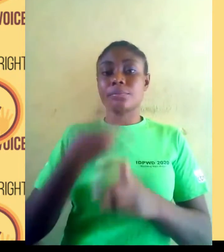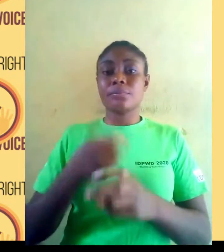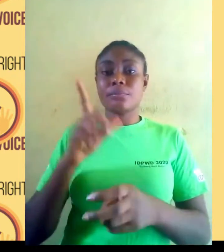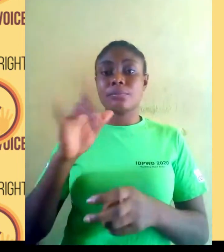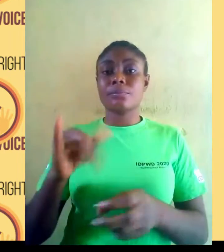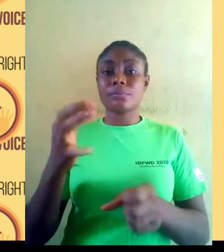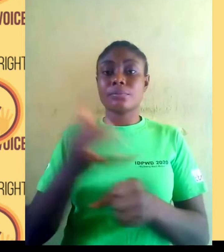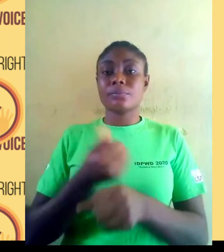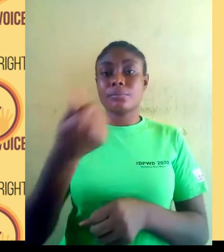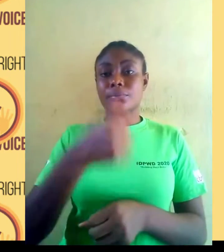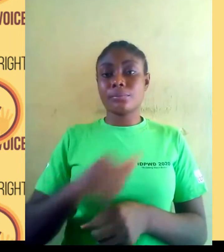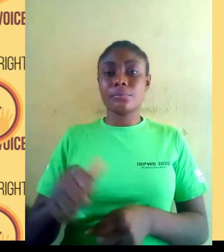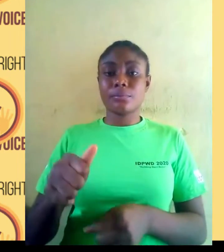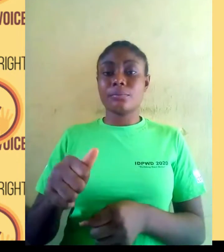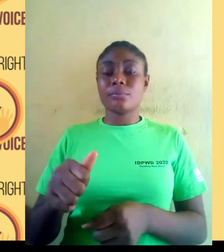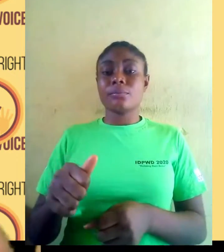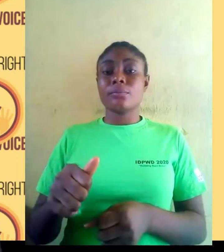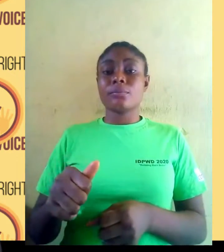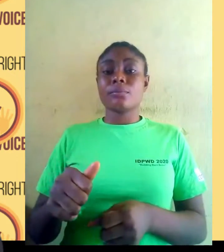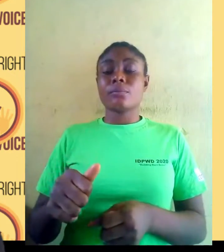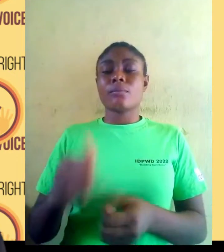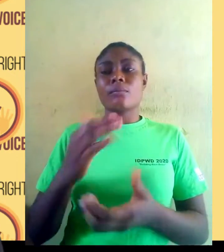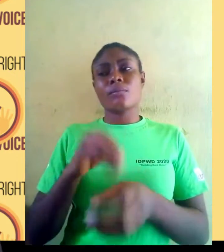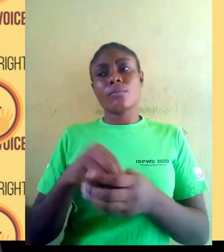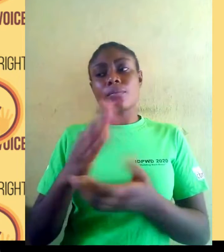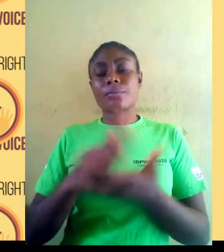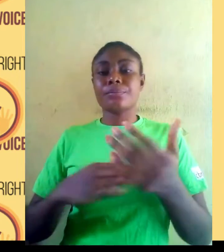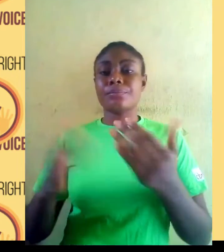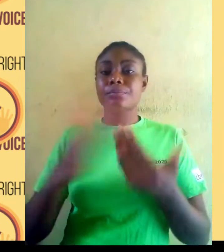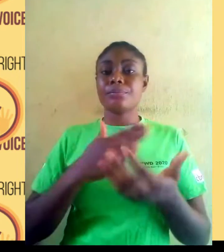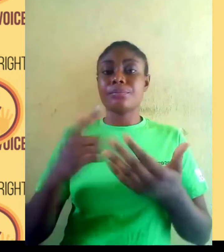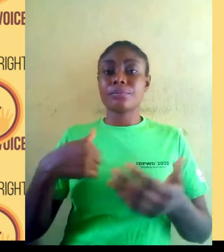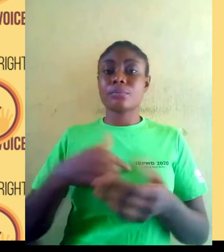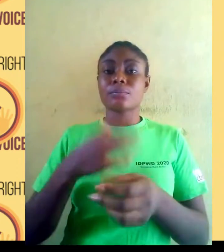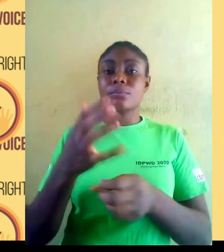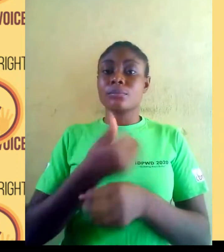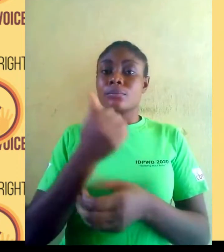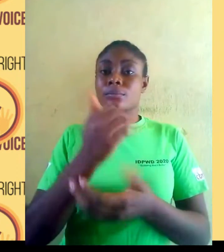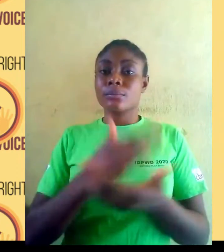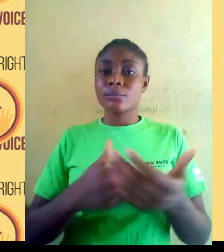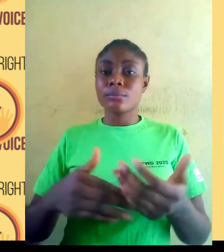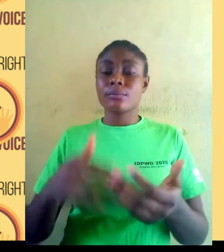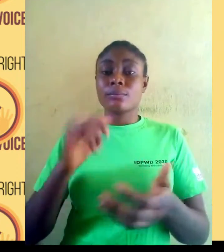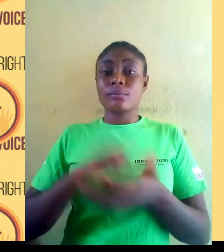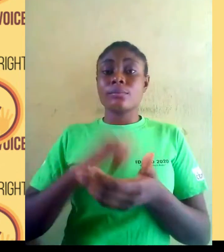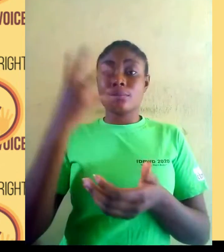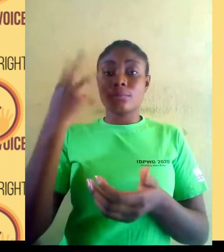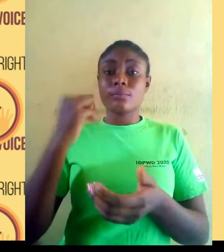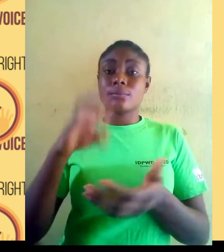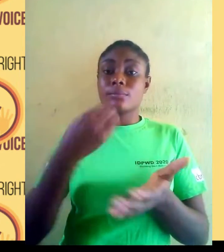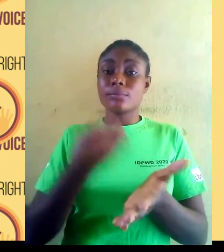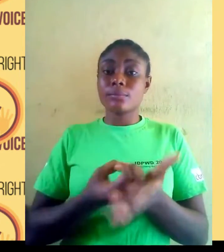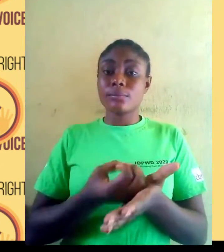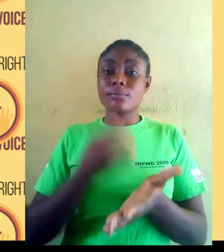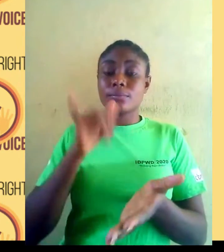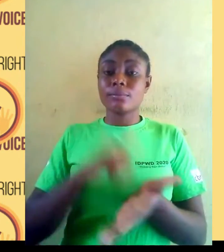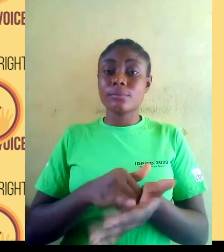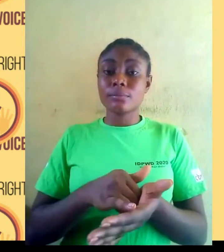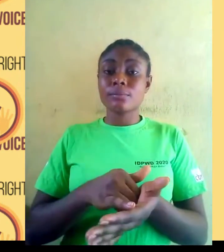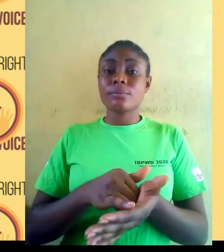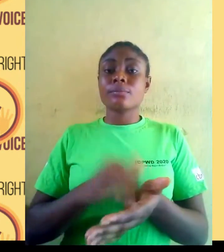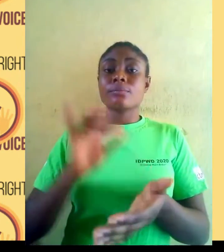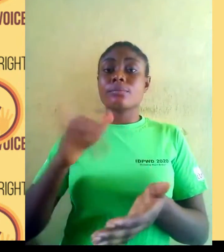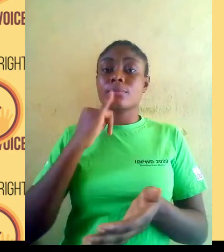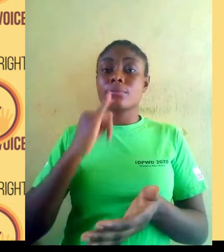any. In some cases, we got some fractured ones. And that was an evidence that there